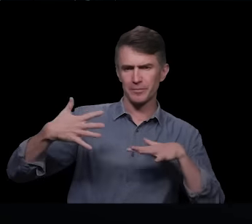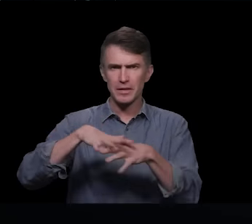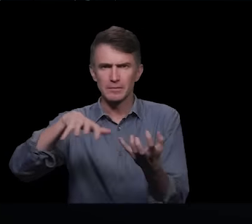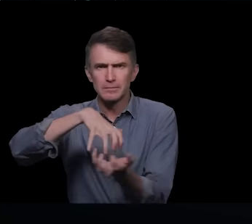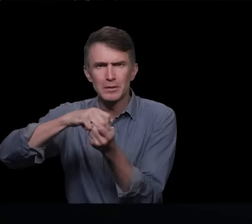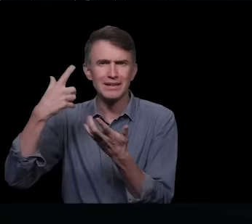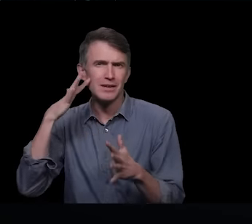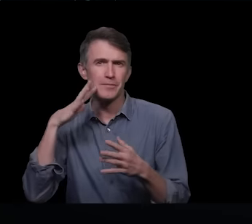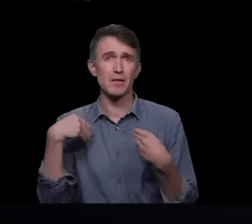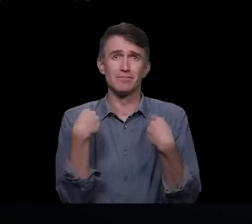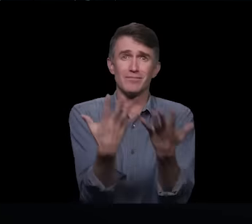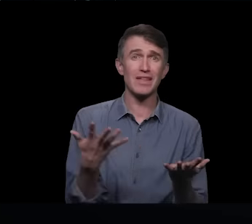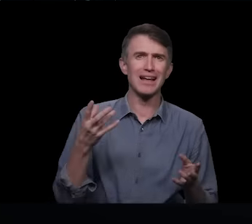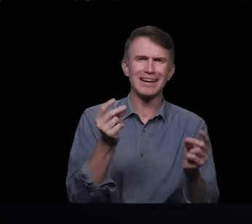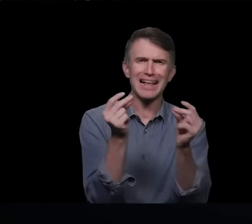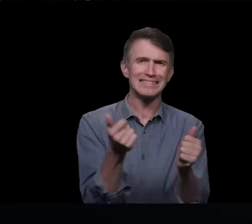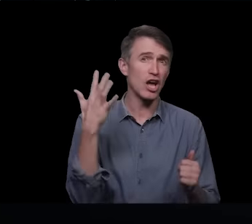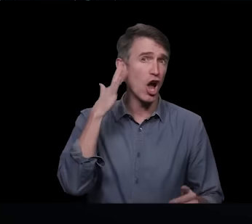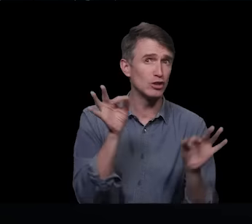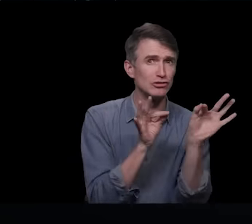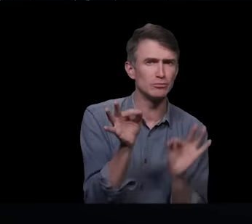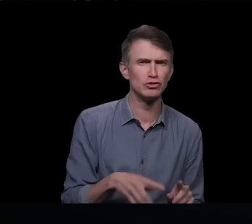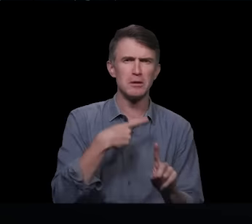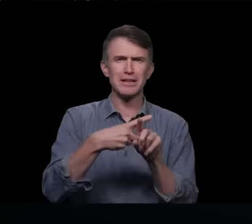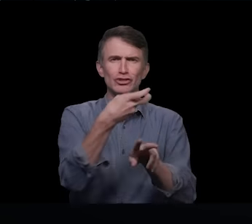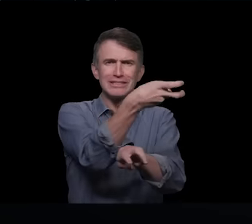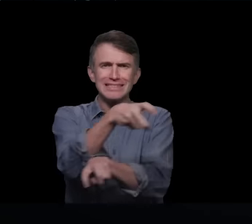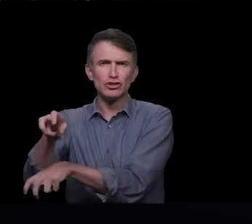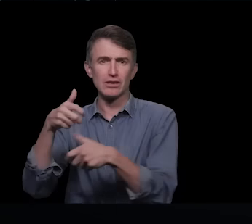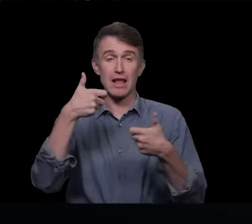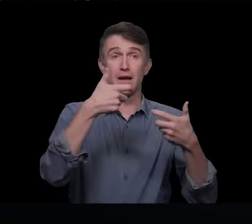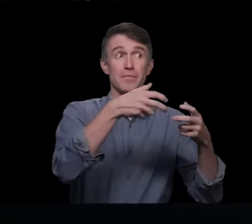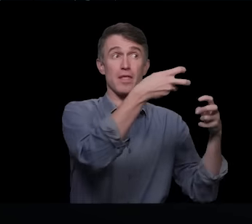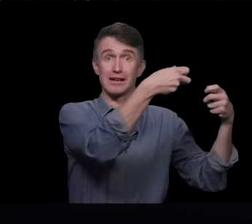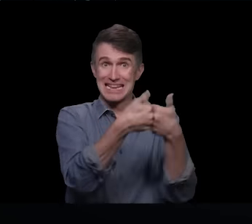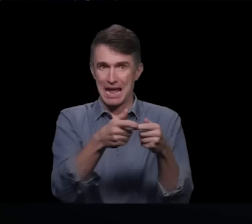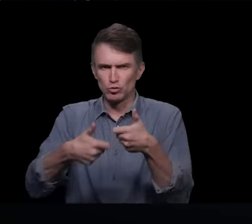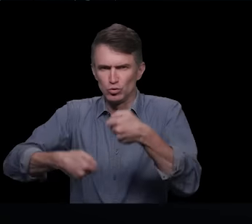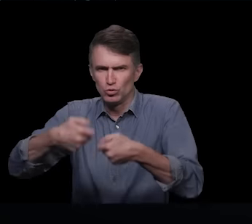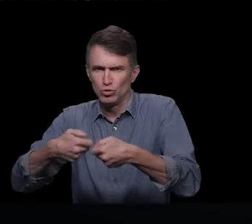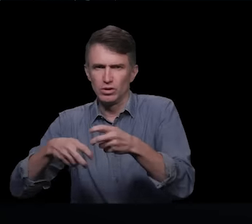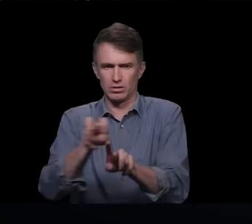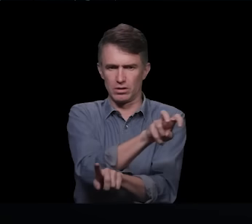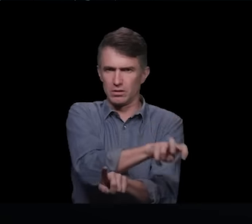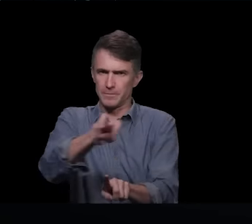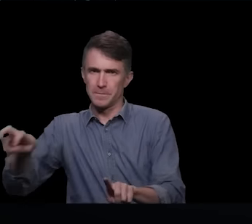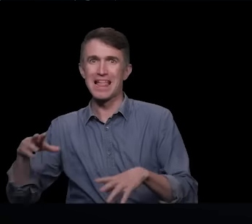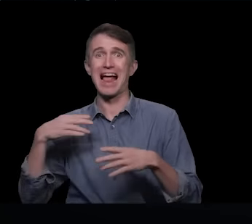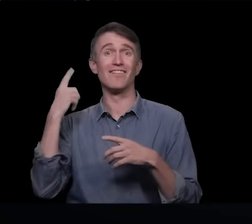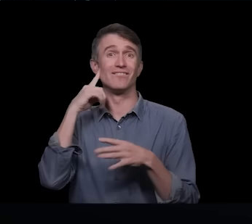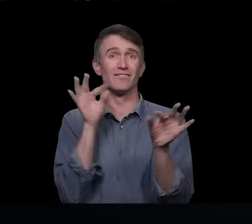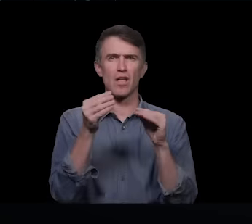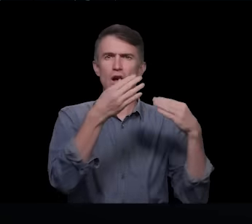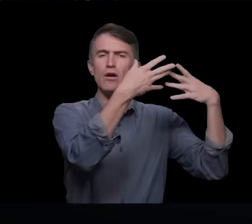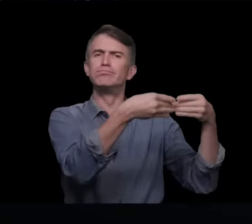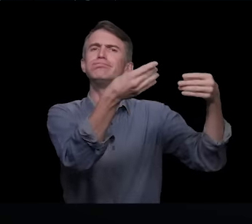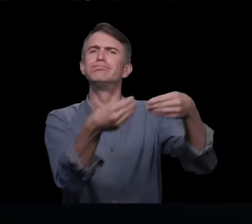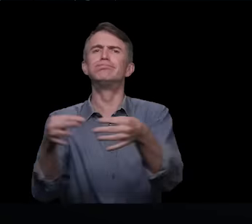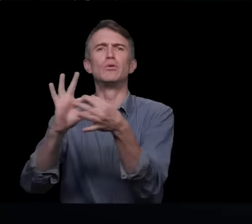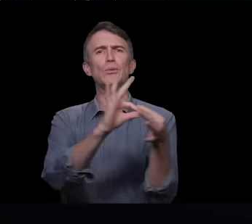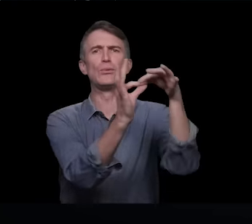writing, performance, and mixing. It also provides instant audio description when transitioning from gameplay QuickTime events to cinematic cutscenes. The